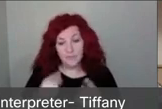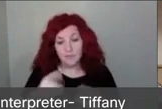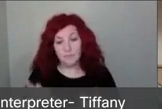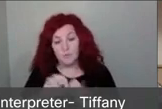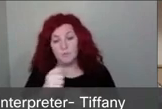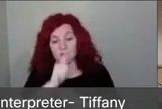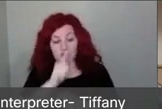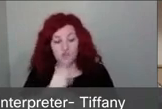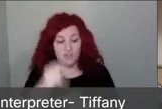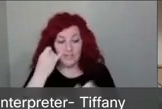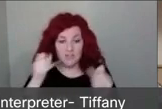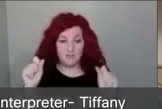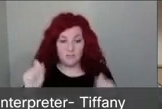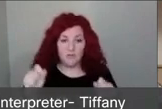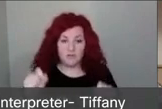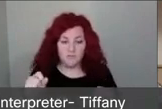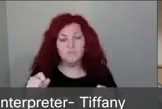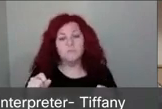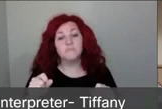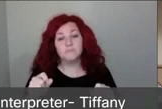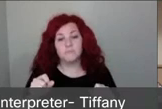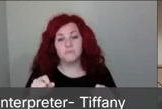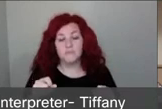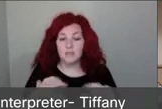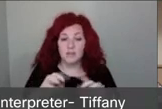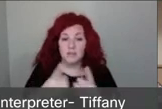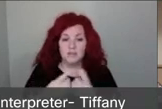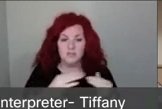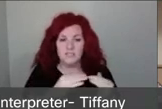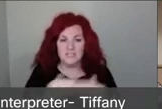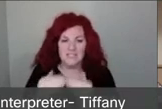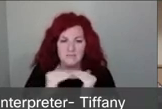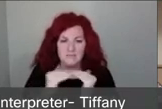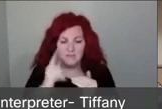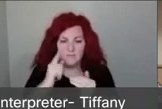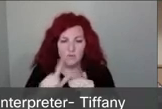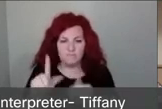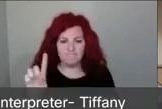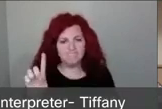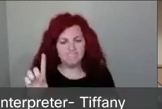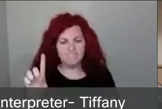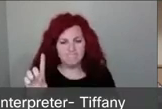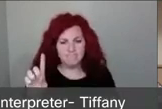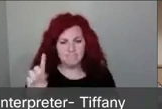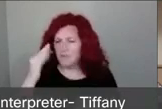the extent practicable, that we keep the districts even for legislative districts. Thinking of that